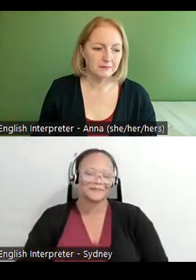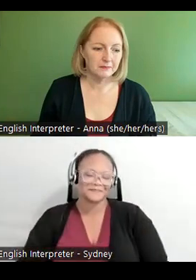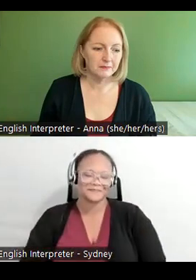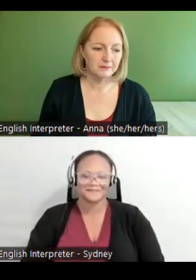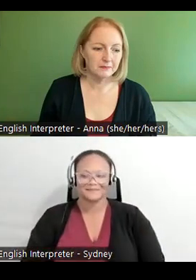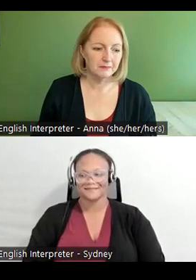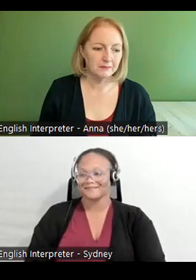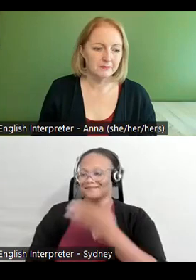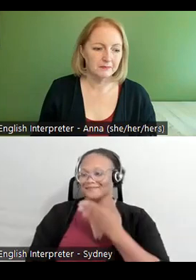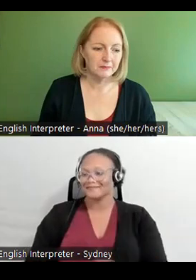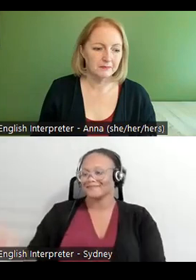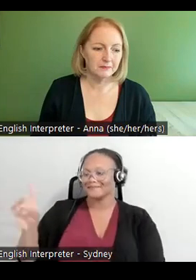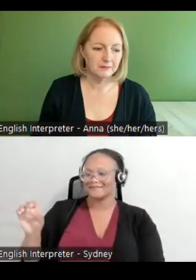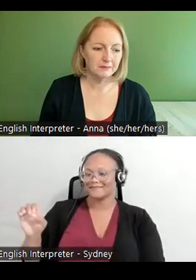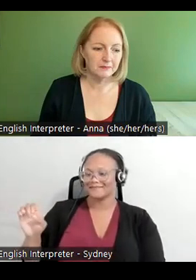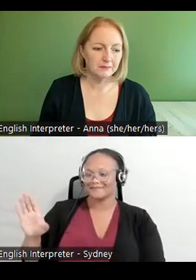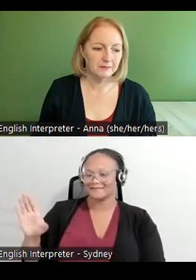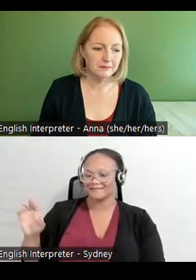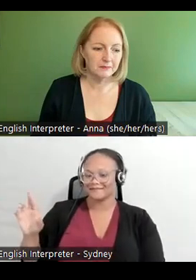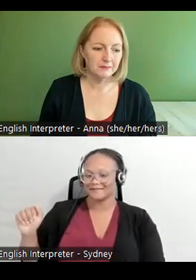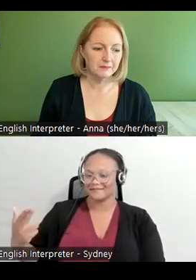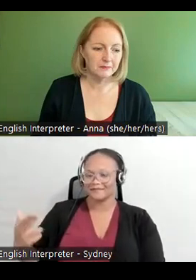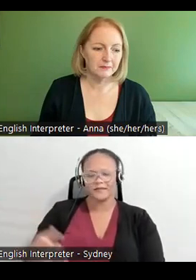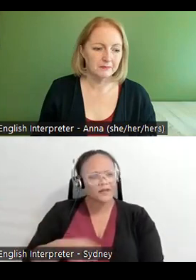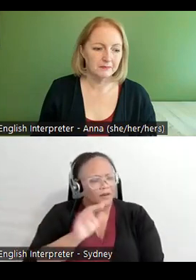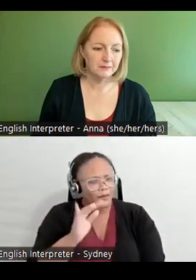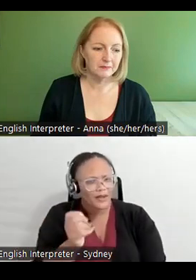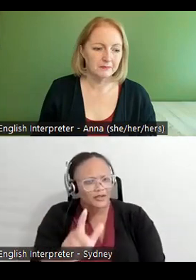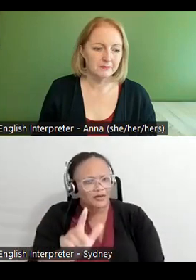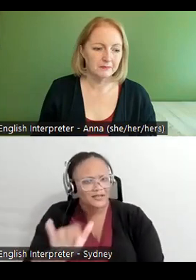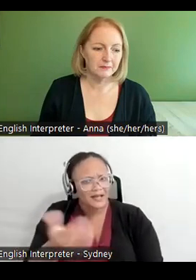Thank you, Deborah. Rachel, is the email on the website?